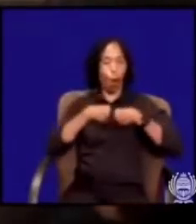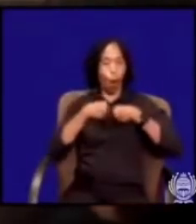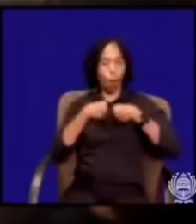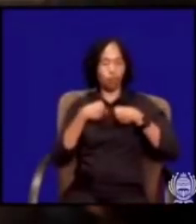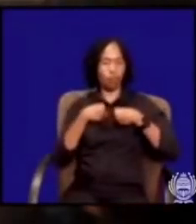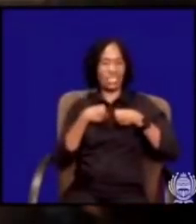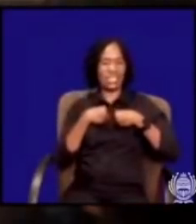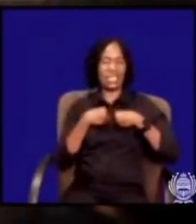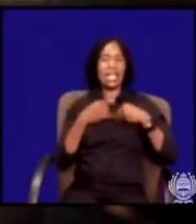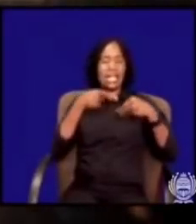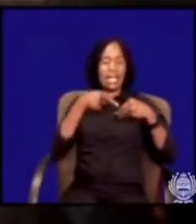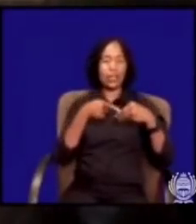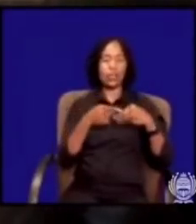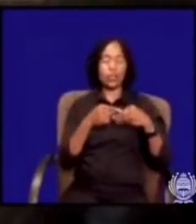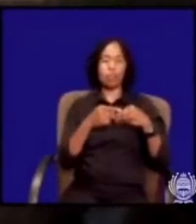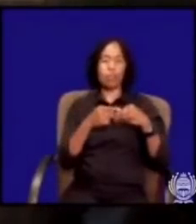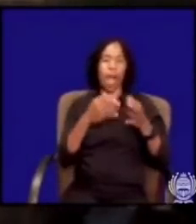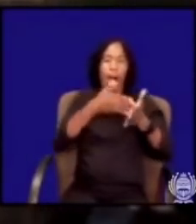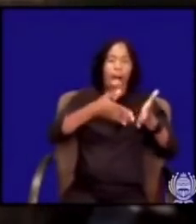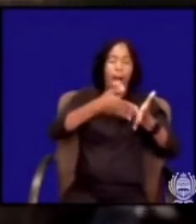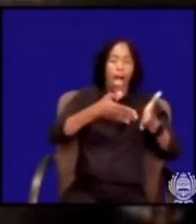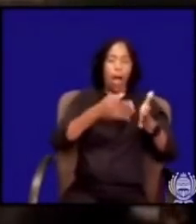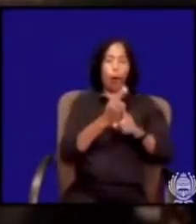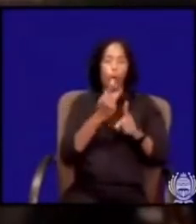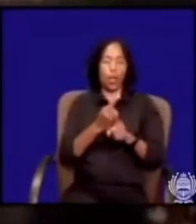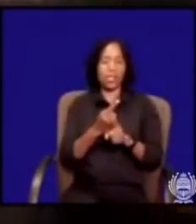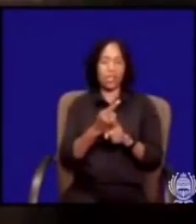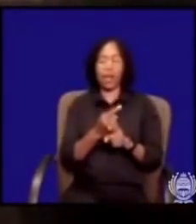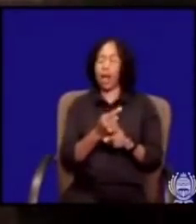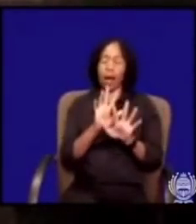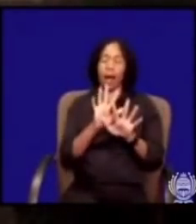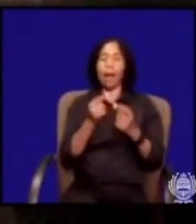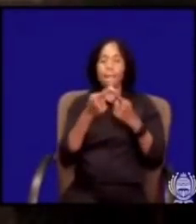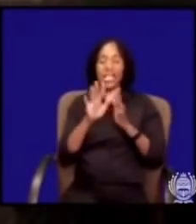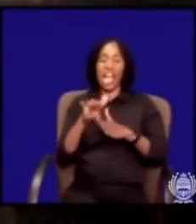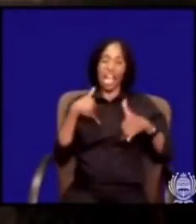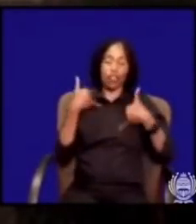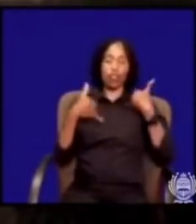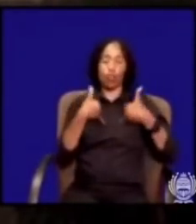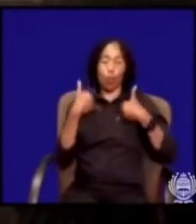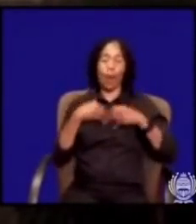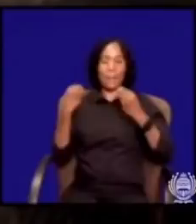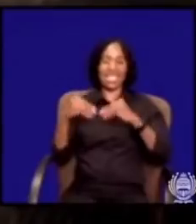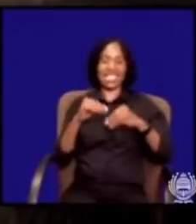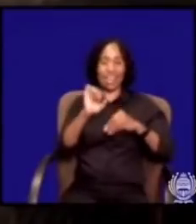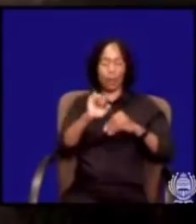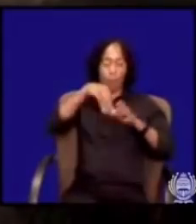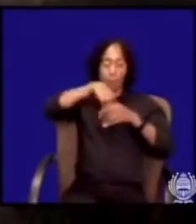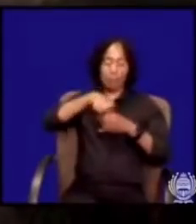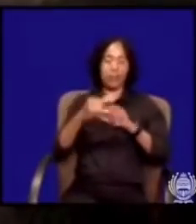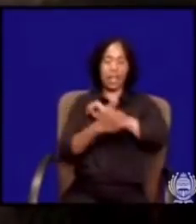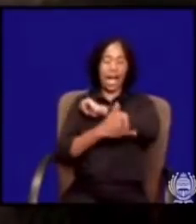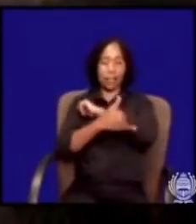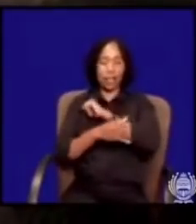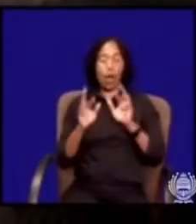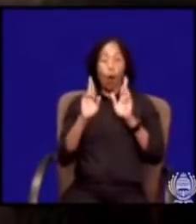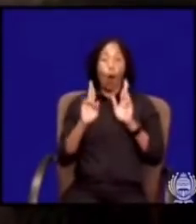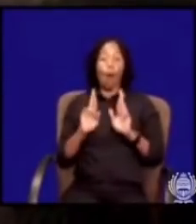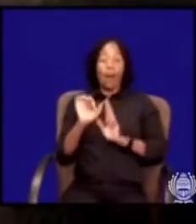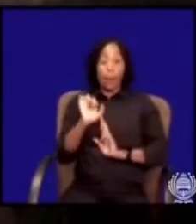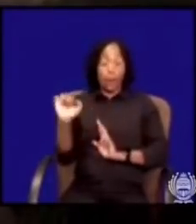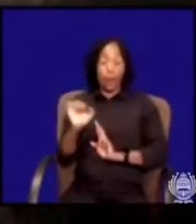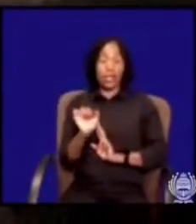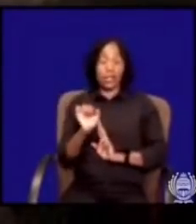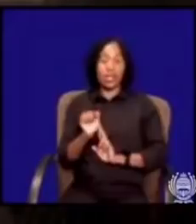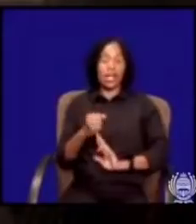stifled by red tape, but will be able to grow their business in this country. It's the hope that young people's talents will not be lost